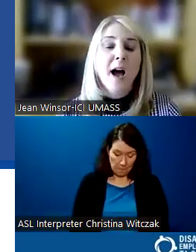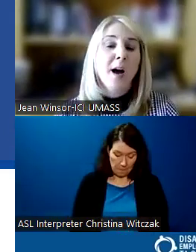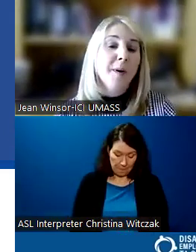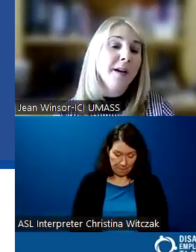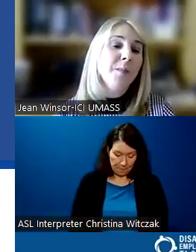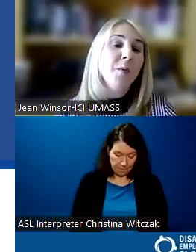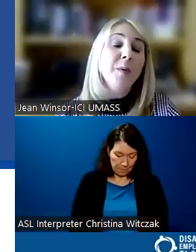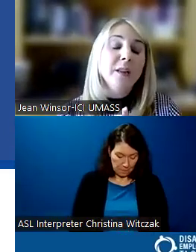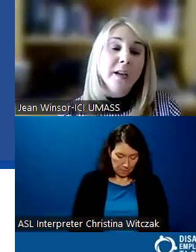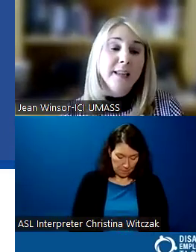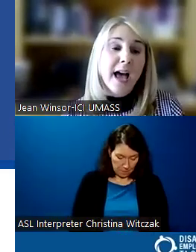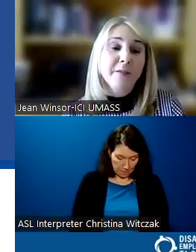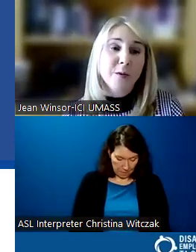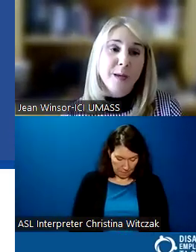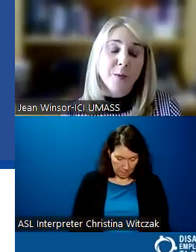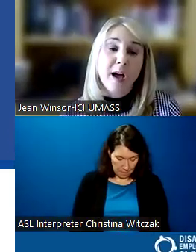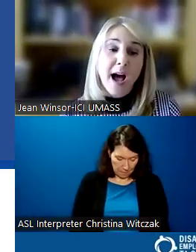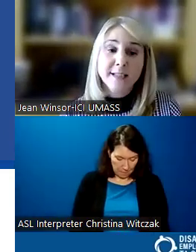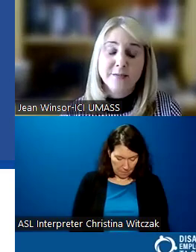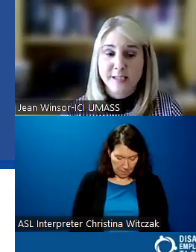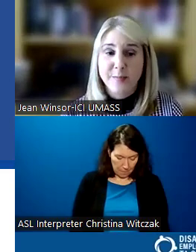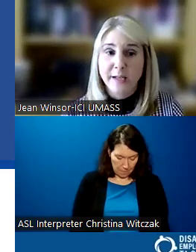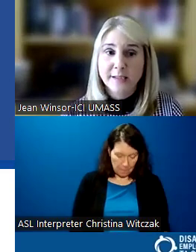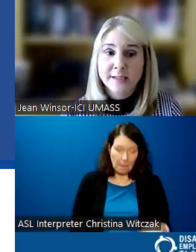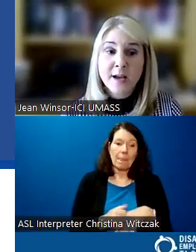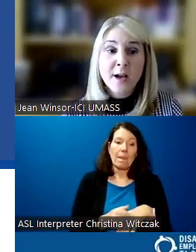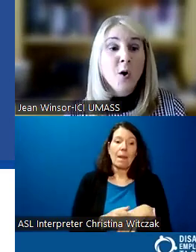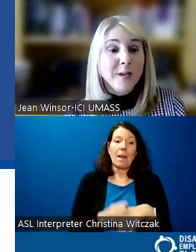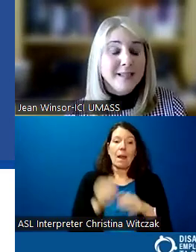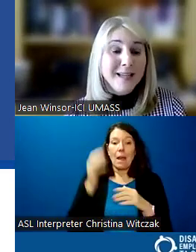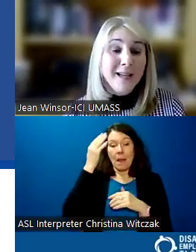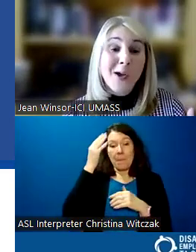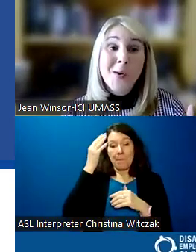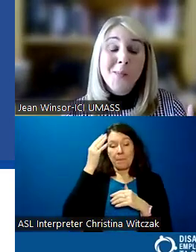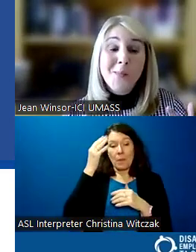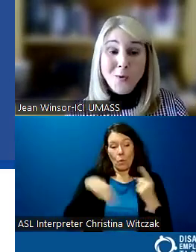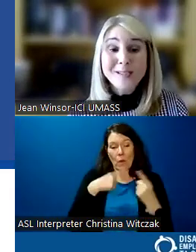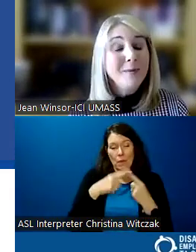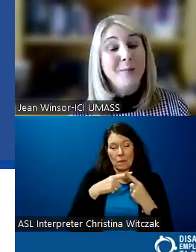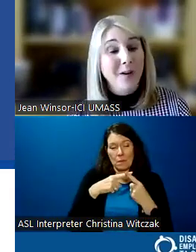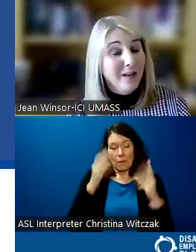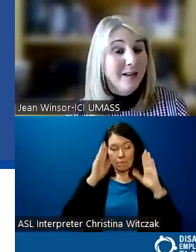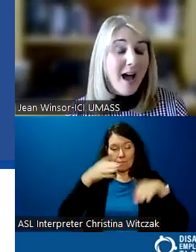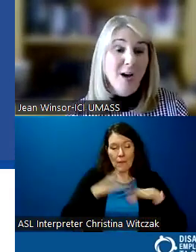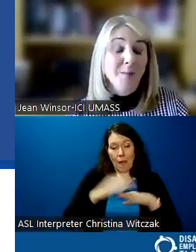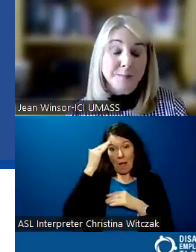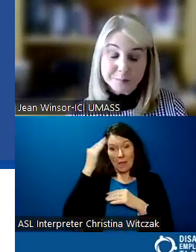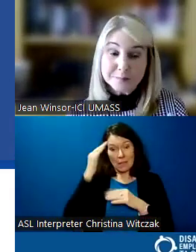down. But when we look at that for people with cognitive disabilities, we see most